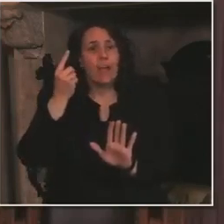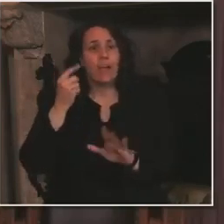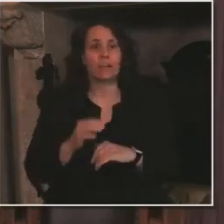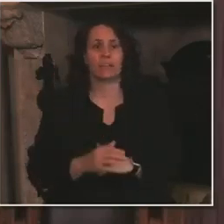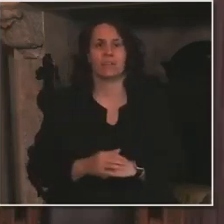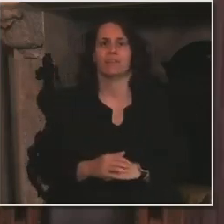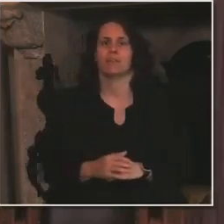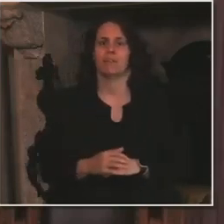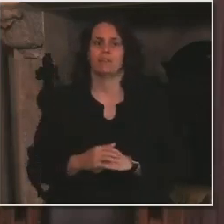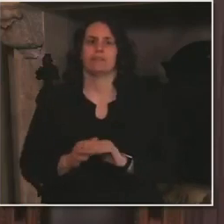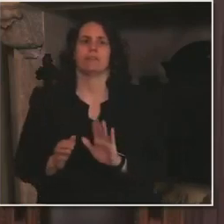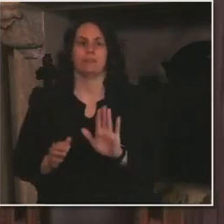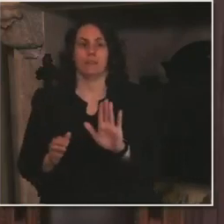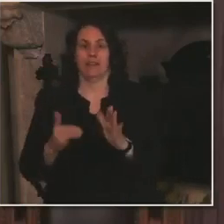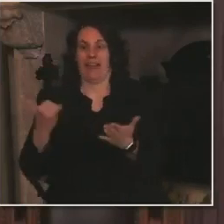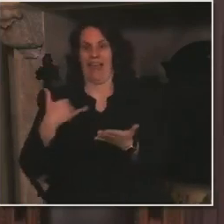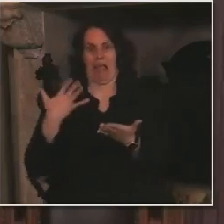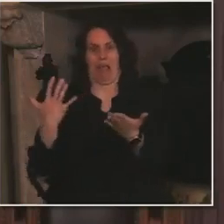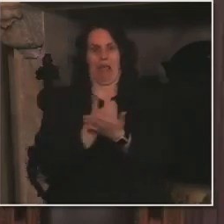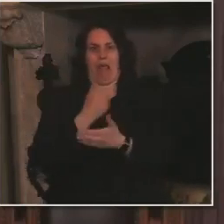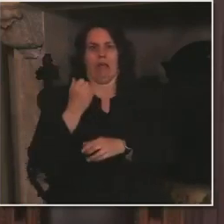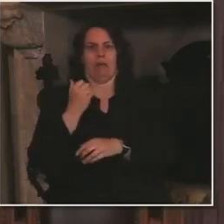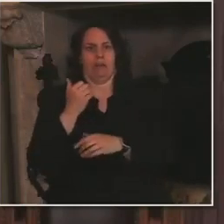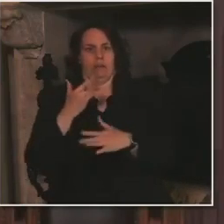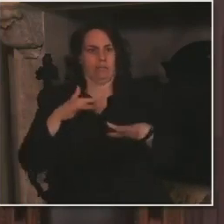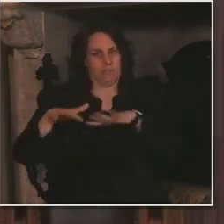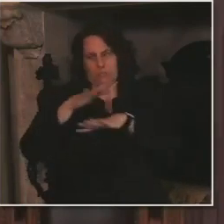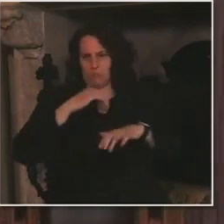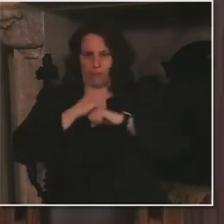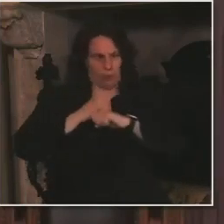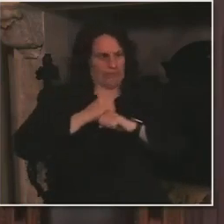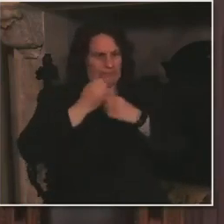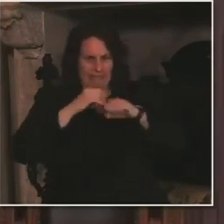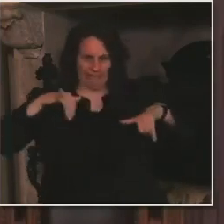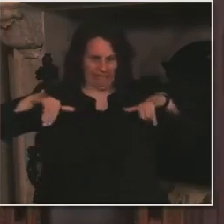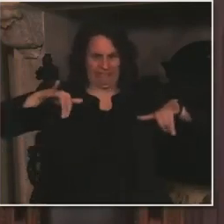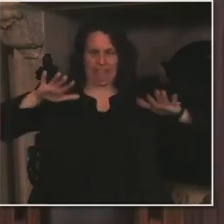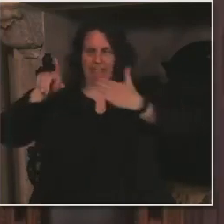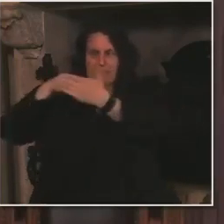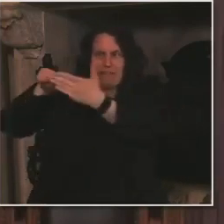tourism industry. And so I can't emphasize this enough.